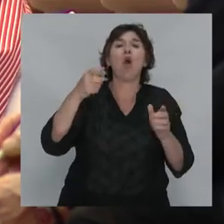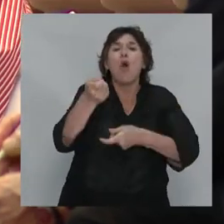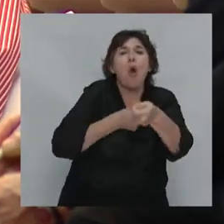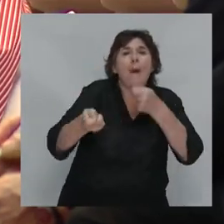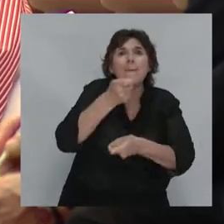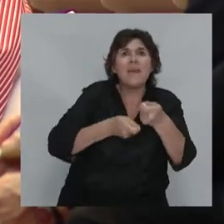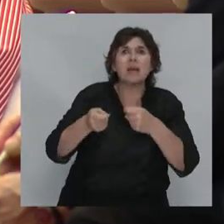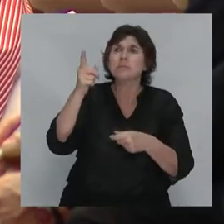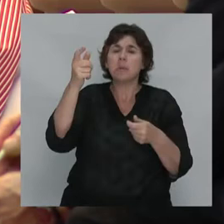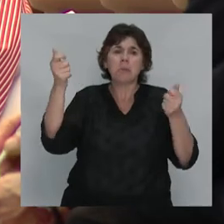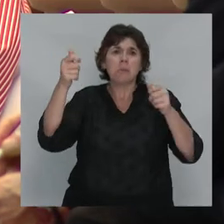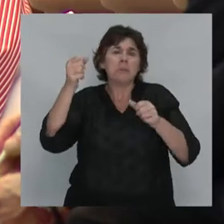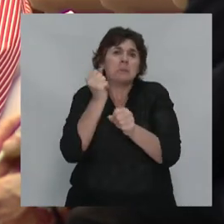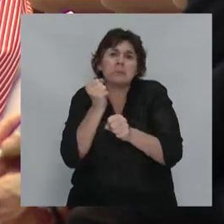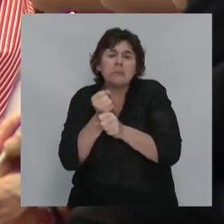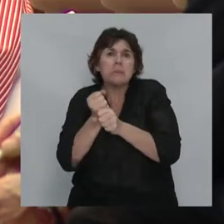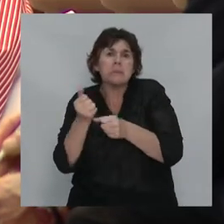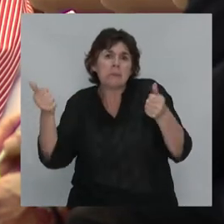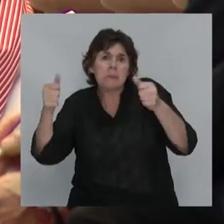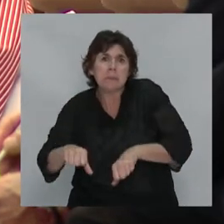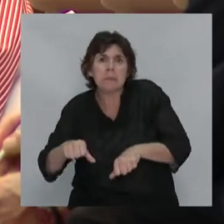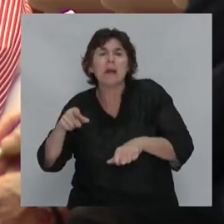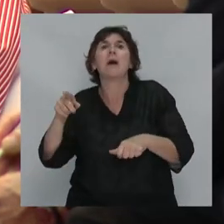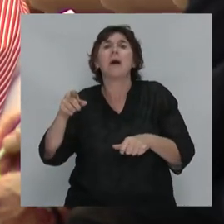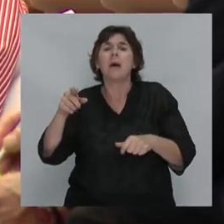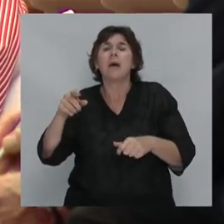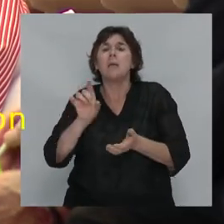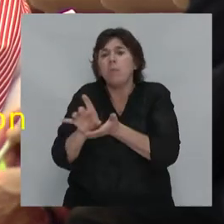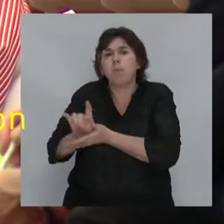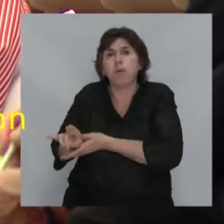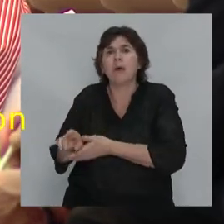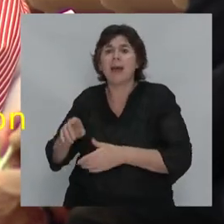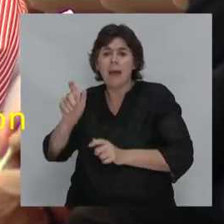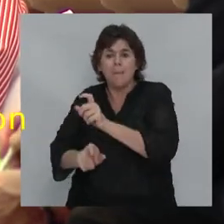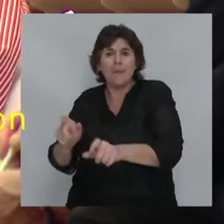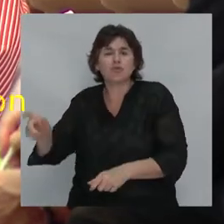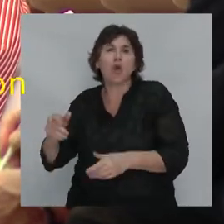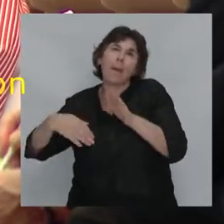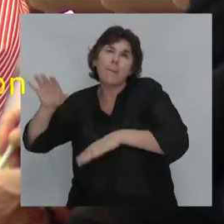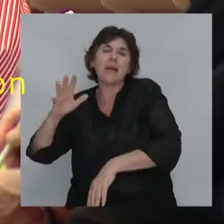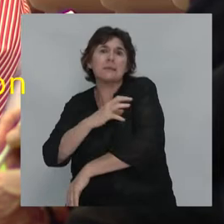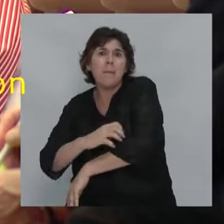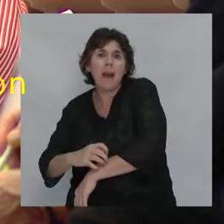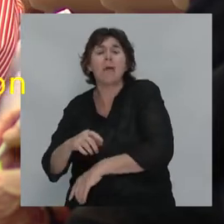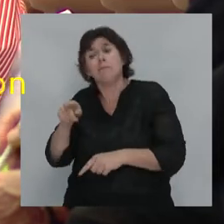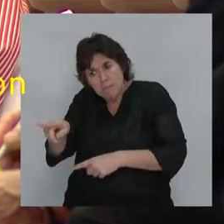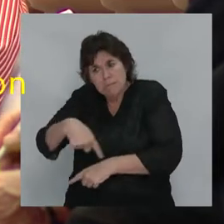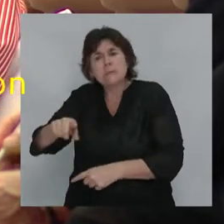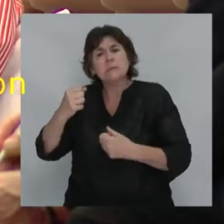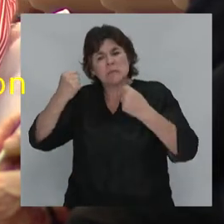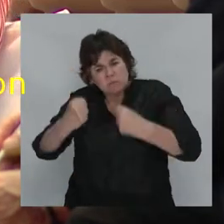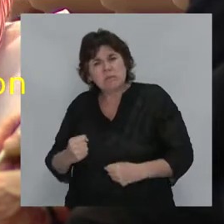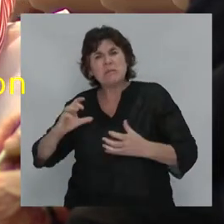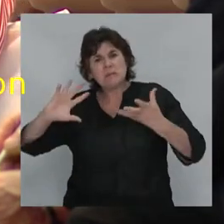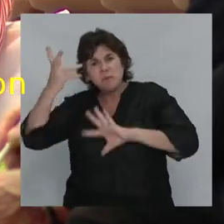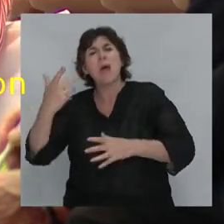Working class people. And they supported Trump. They also supported Bernie Sanders. If you don't understand this, if you don't understand